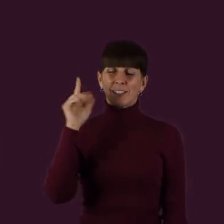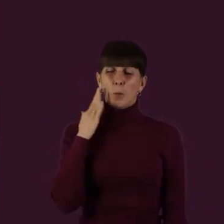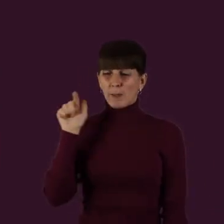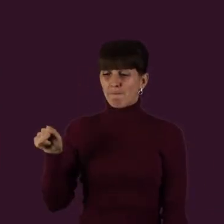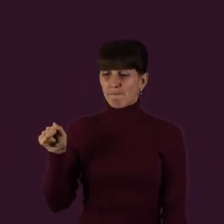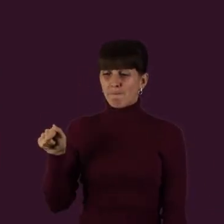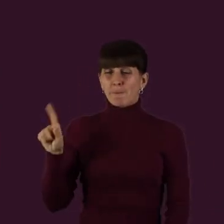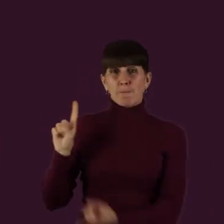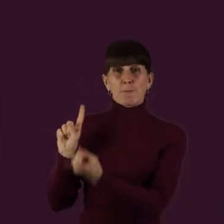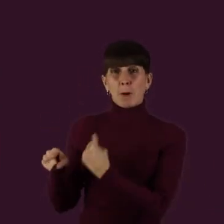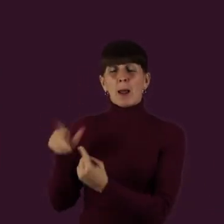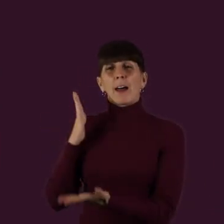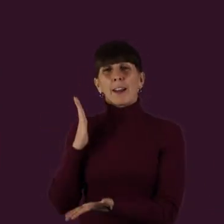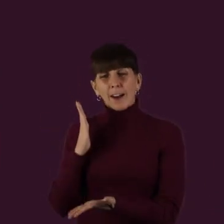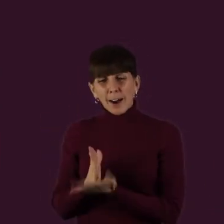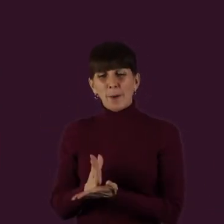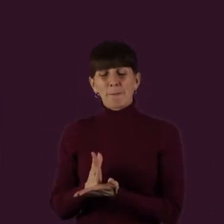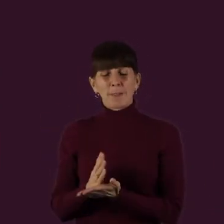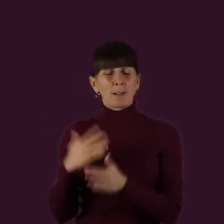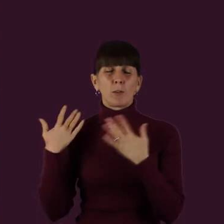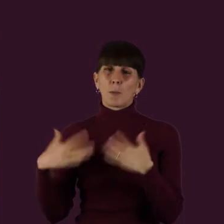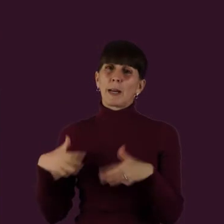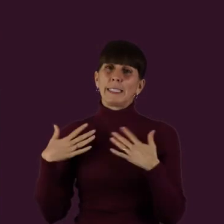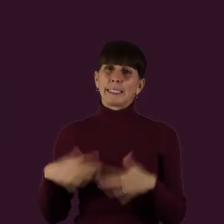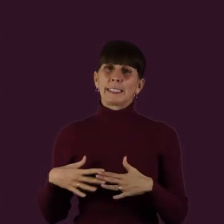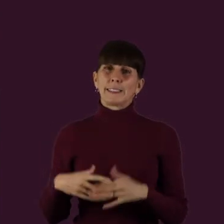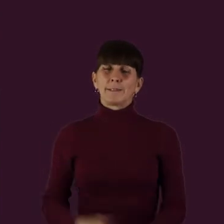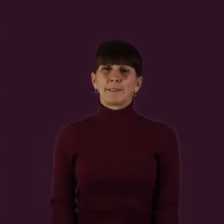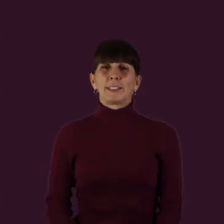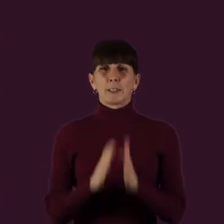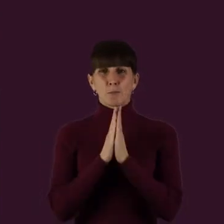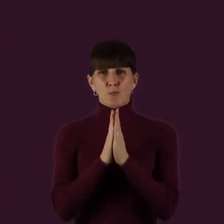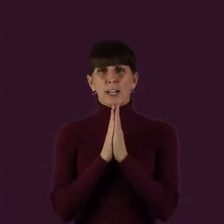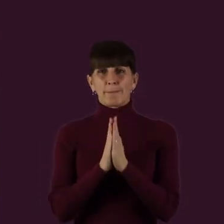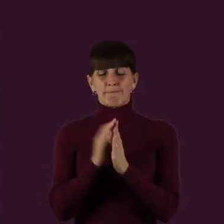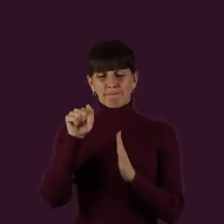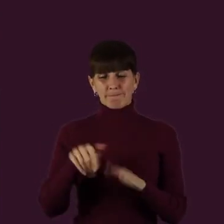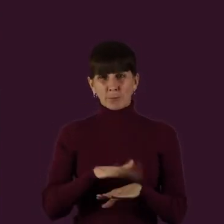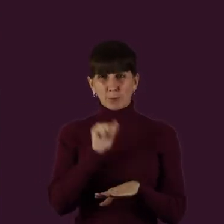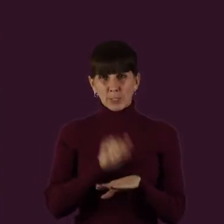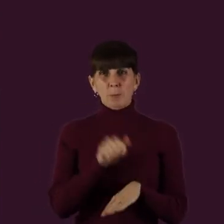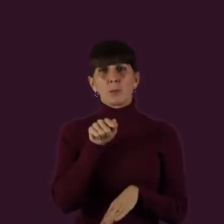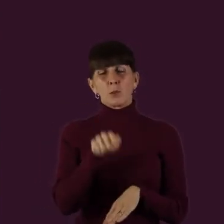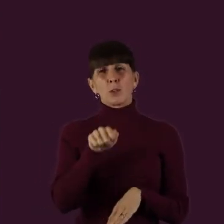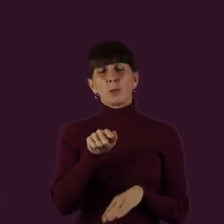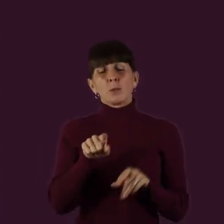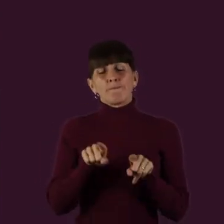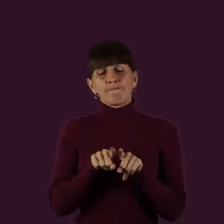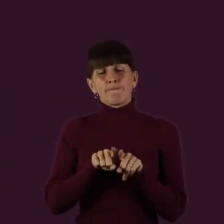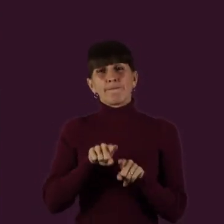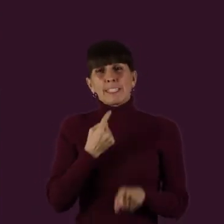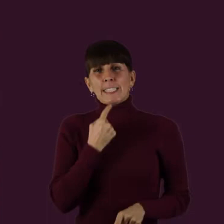amazed. I pray that you will say yes to Jesus this Christmas, that you'll be looking for him, that you'll have